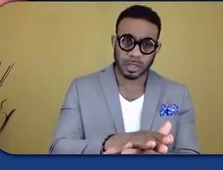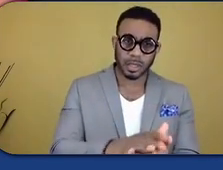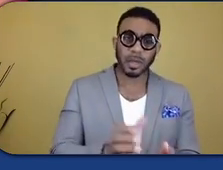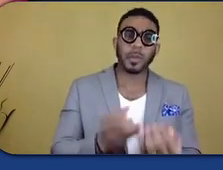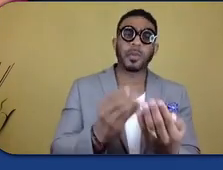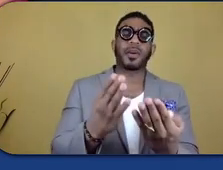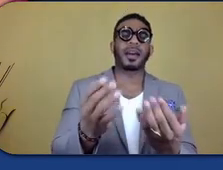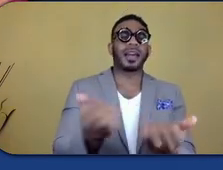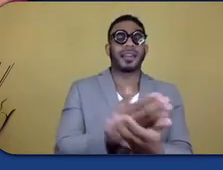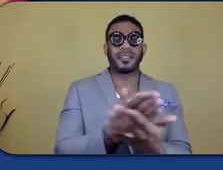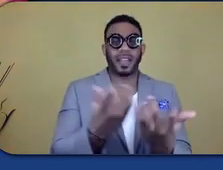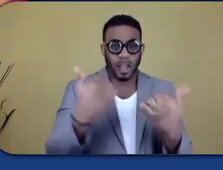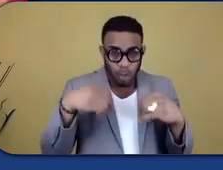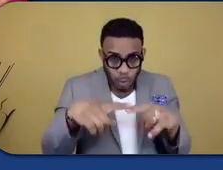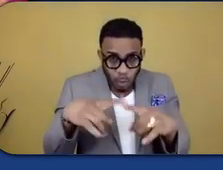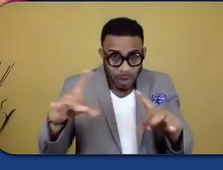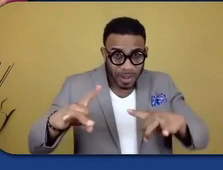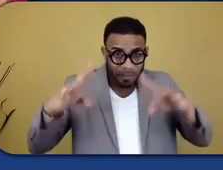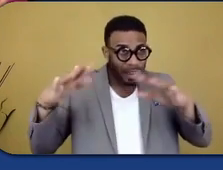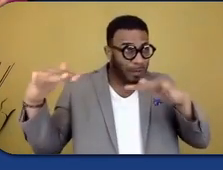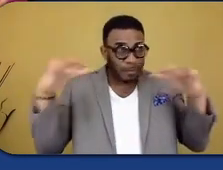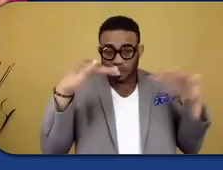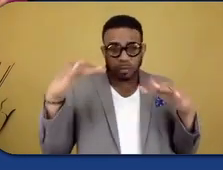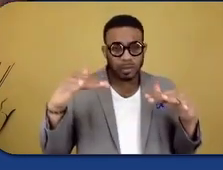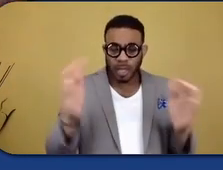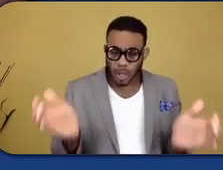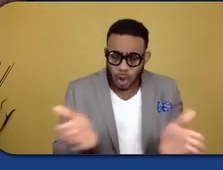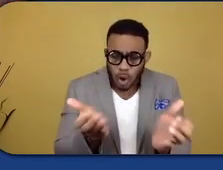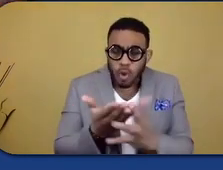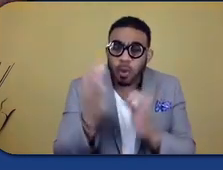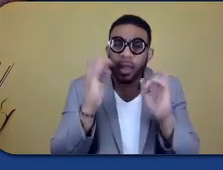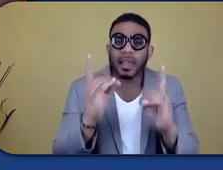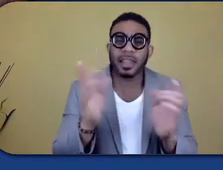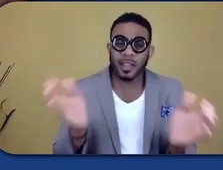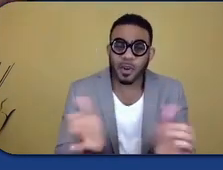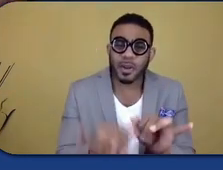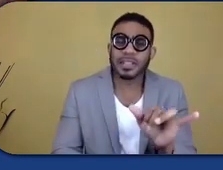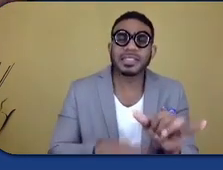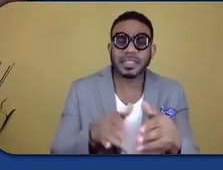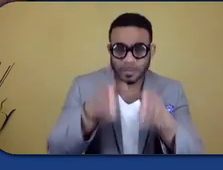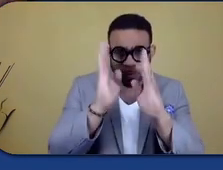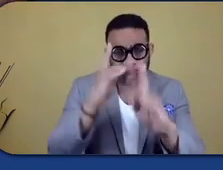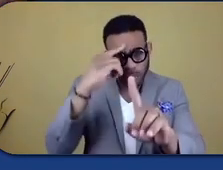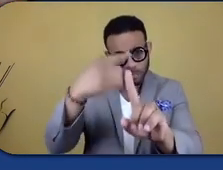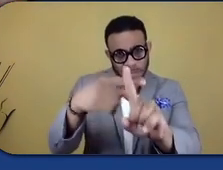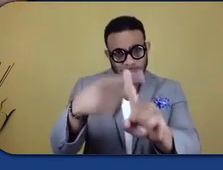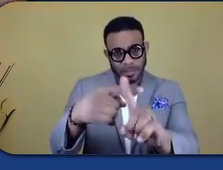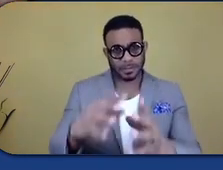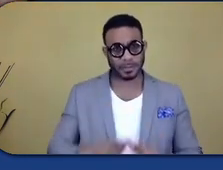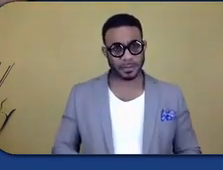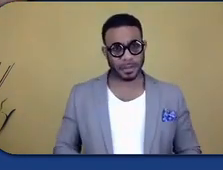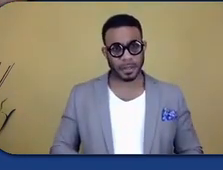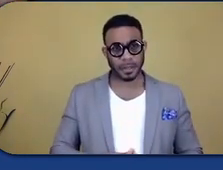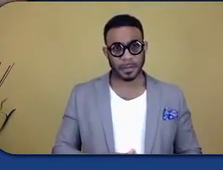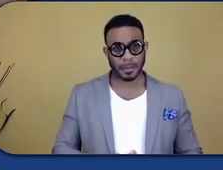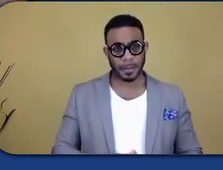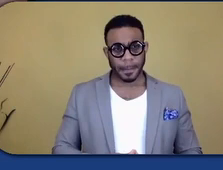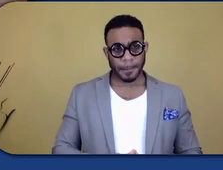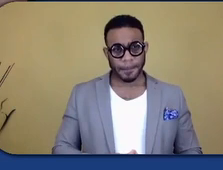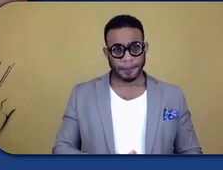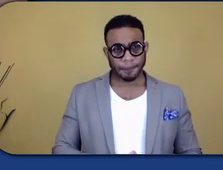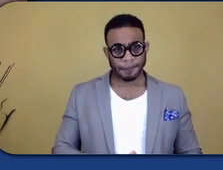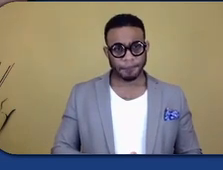them, get education, encourage them go to university and be able to set their own life.